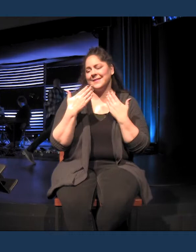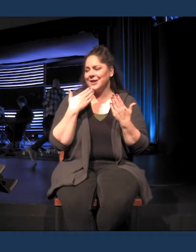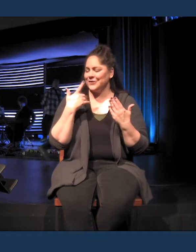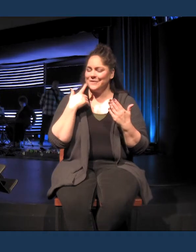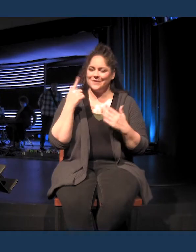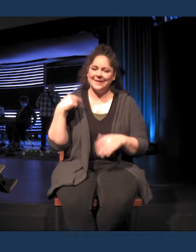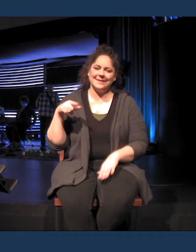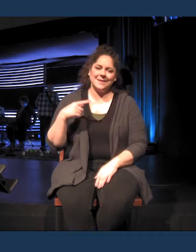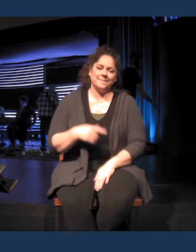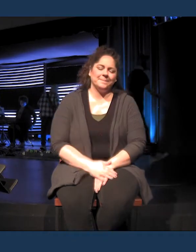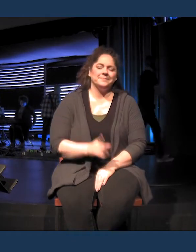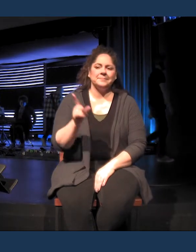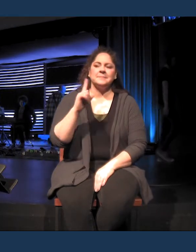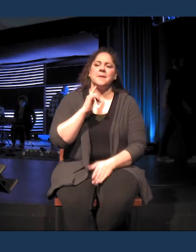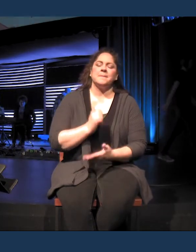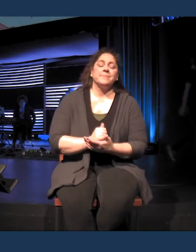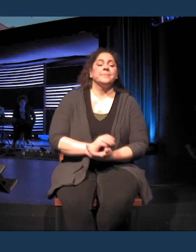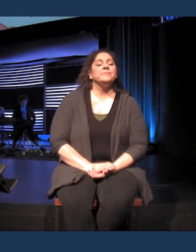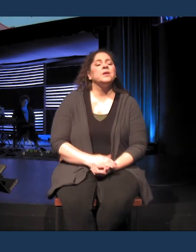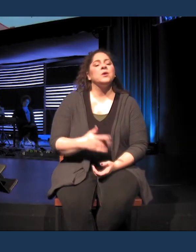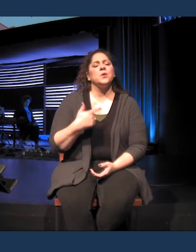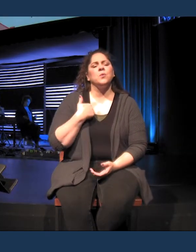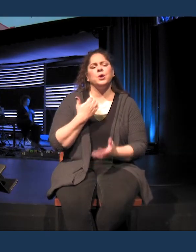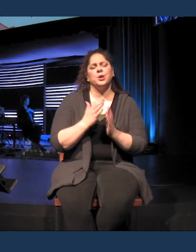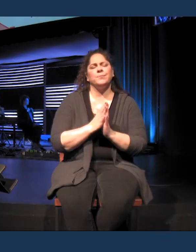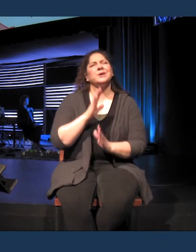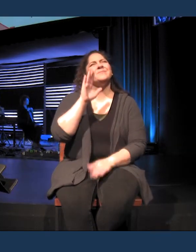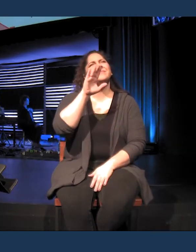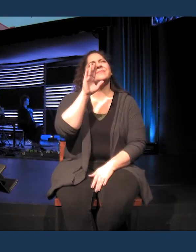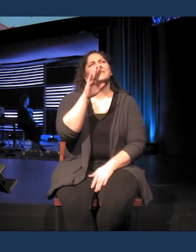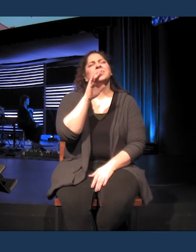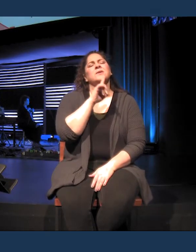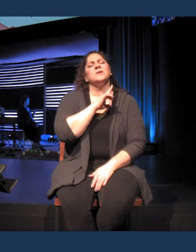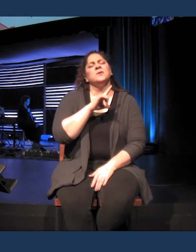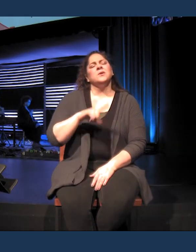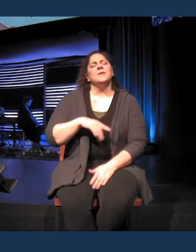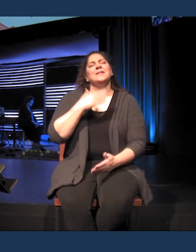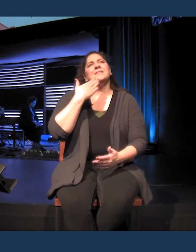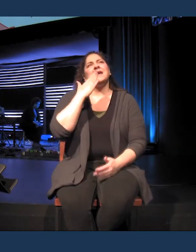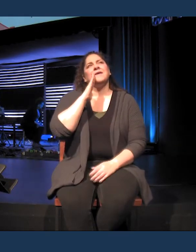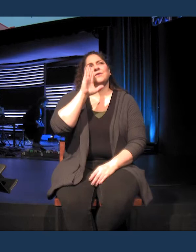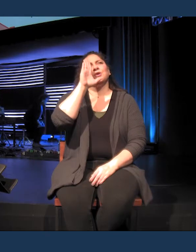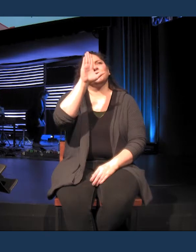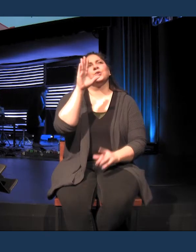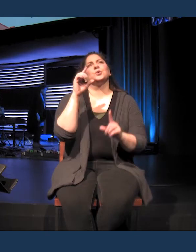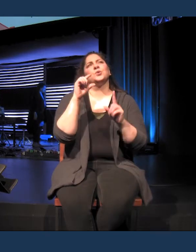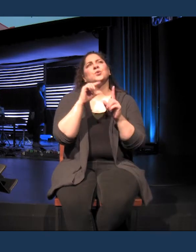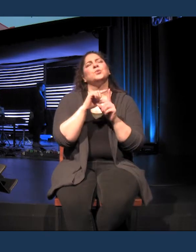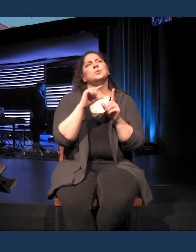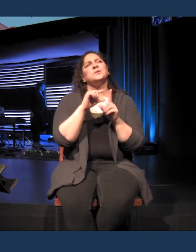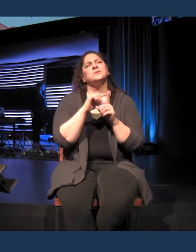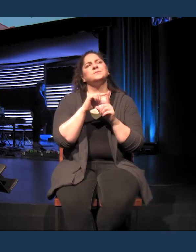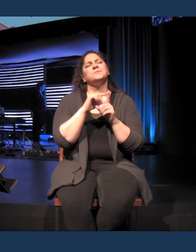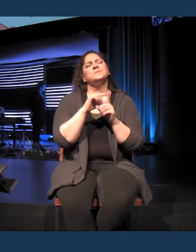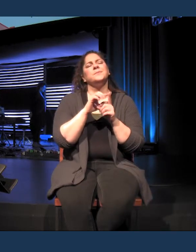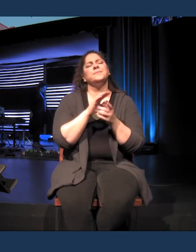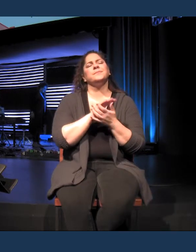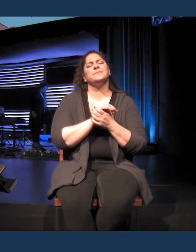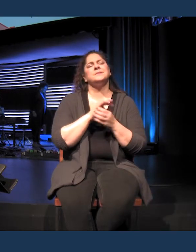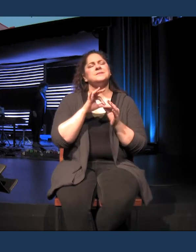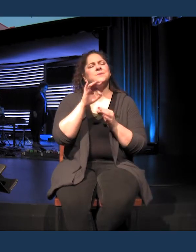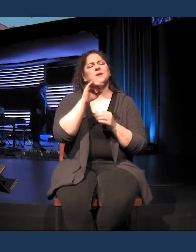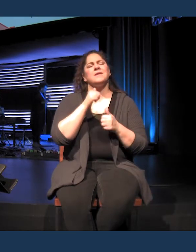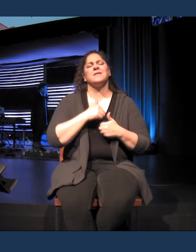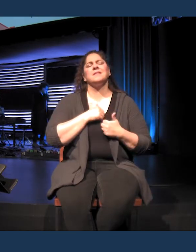guys. Can we just pray for a moment? Lord, thank you for your word. Spirit of the living God, my prayer is